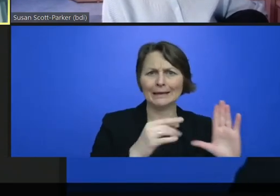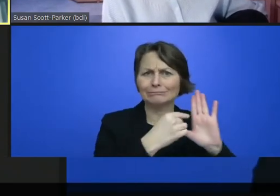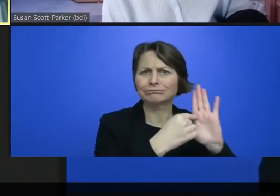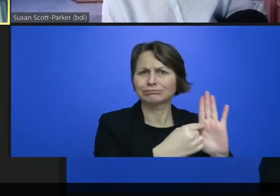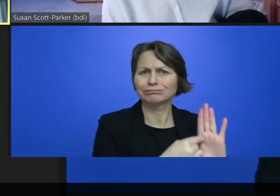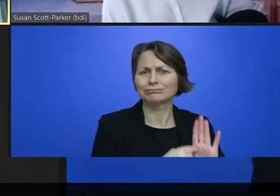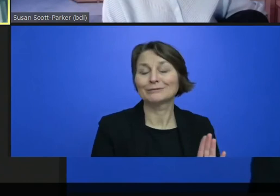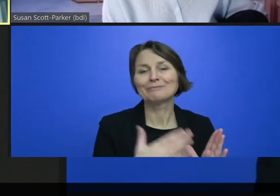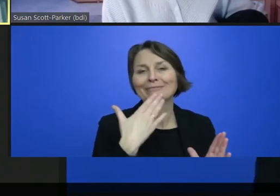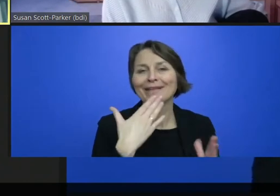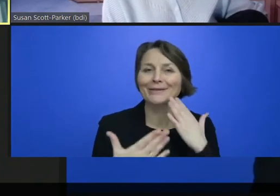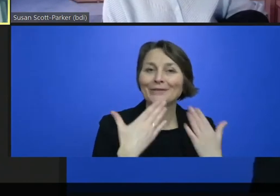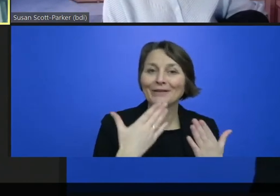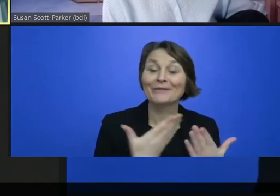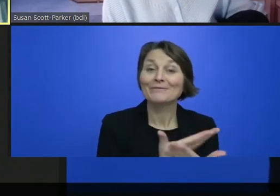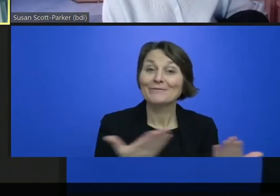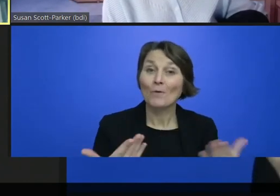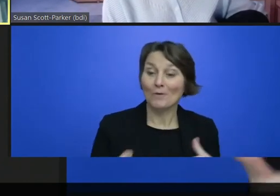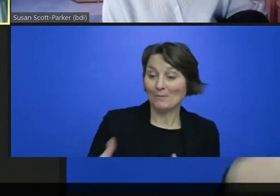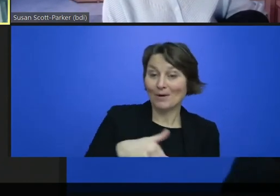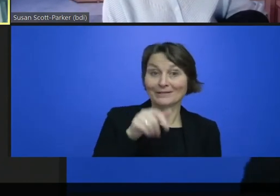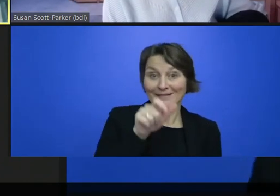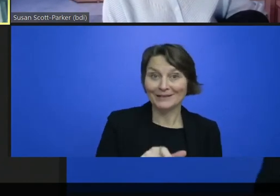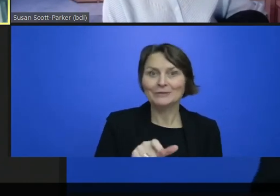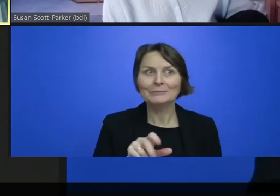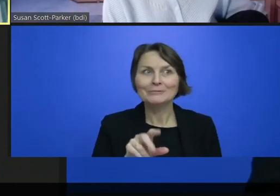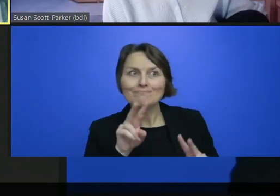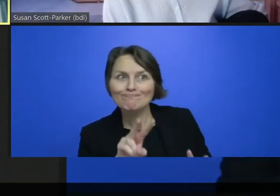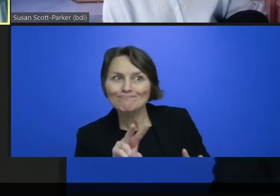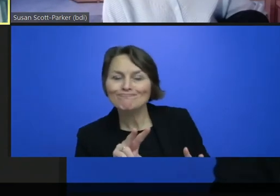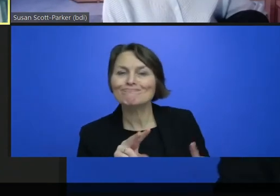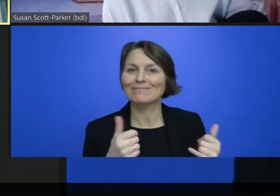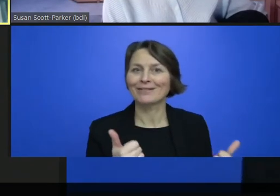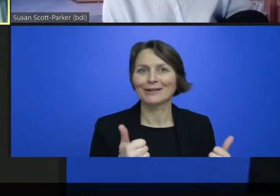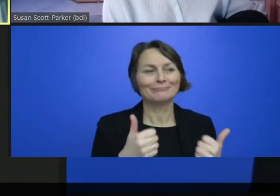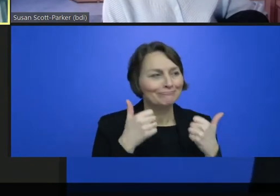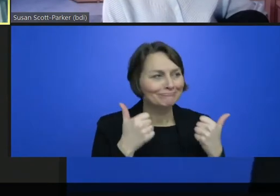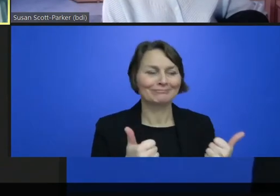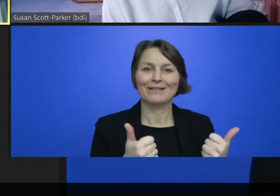thanks, and thanks to all the participants who have listened in. I think really this has been